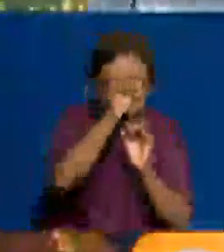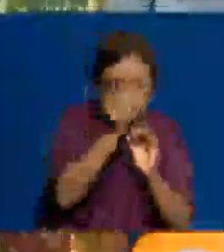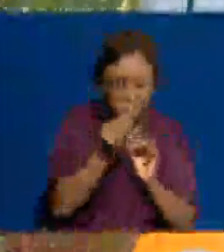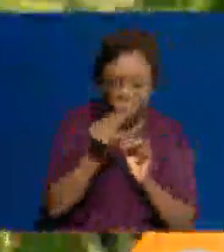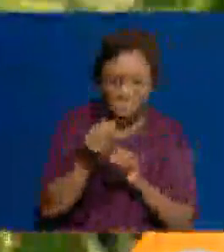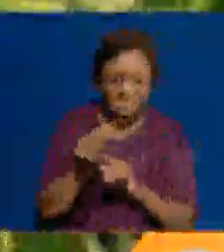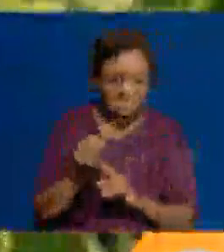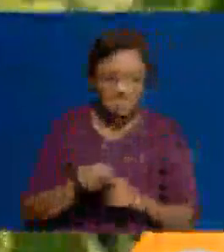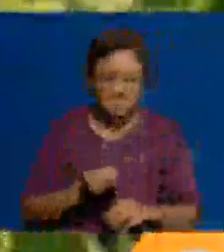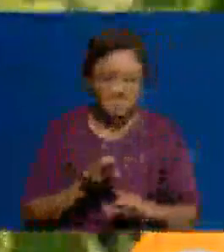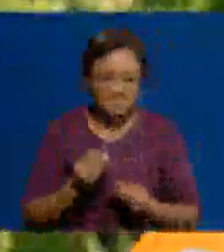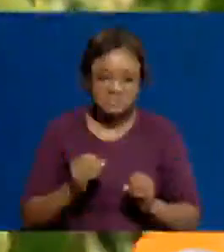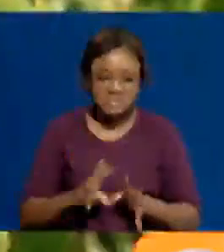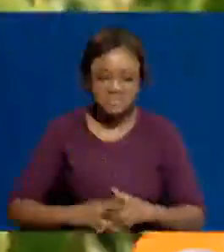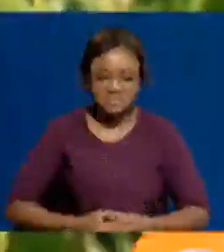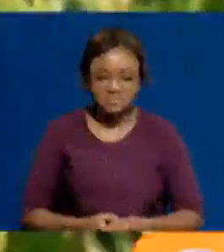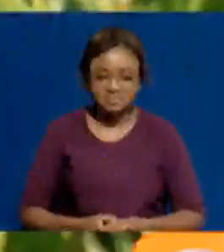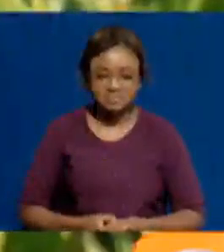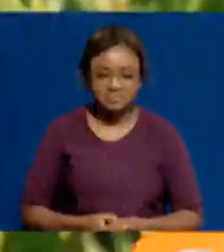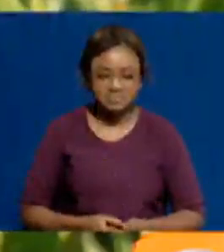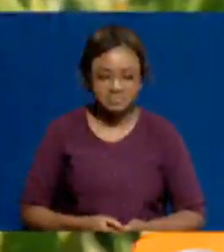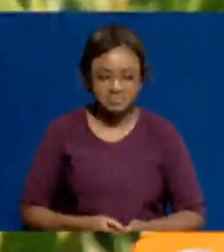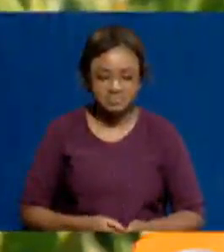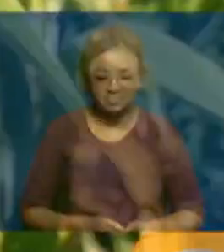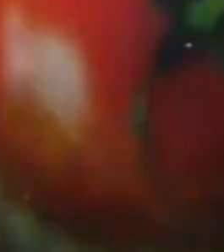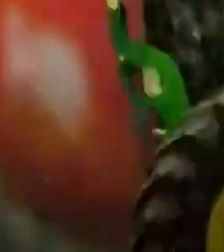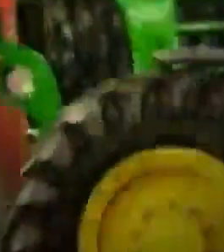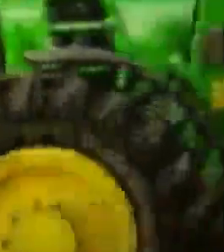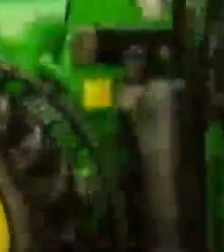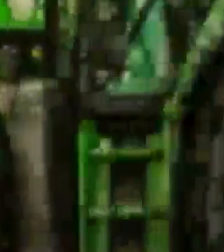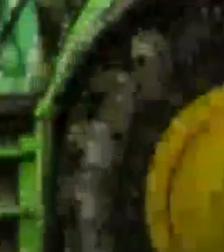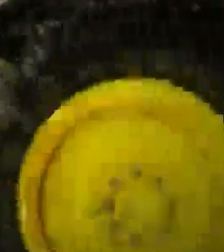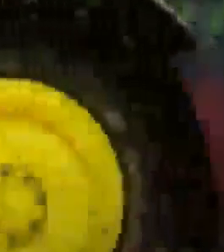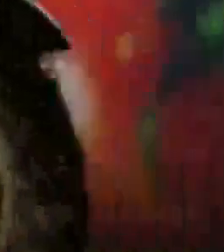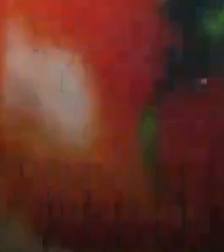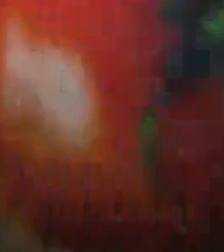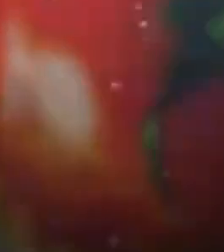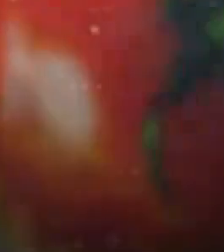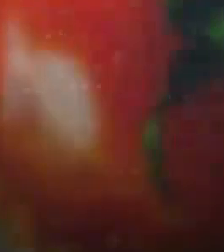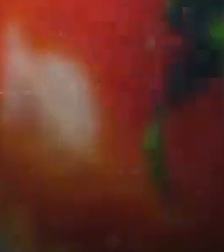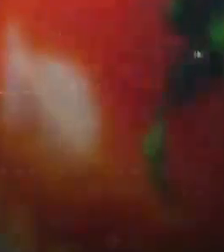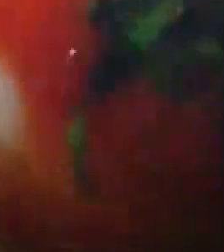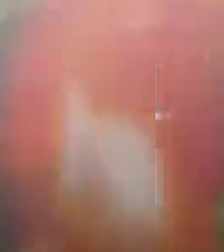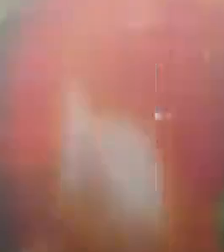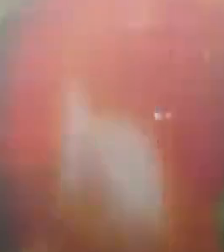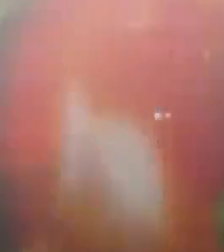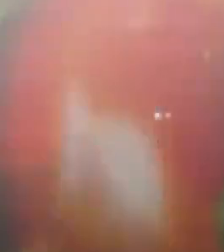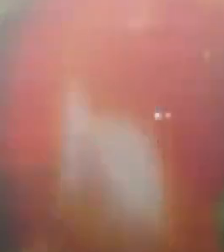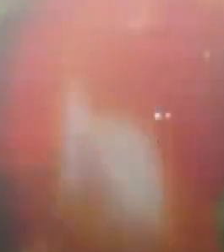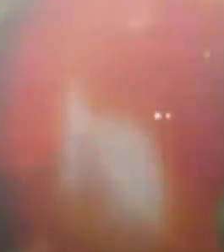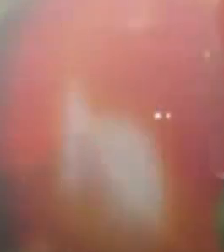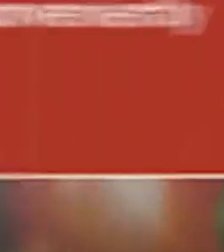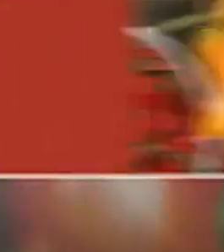plants. Dennis Otieno, Smart Farm. Smart Farm, brought to you by